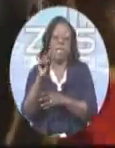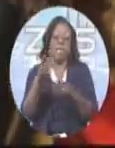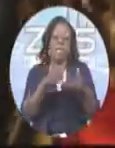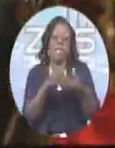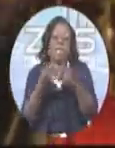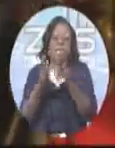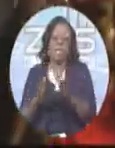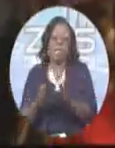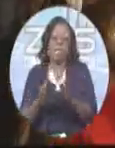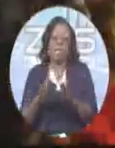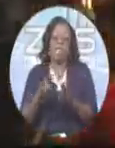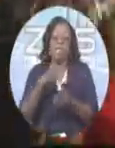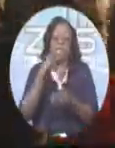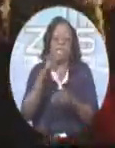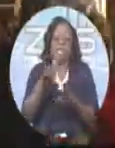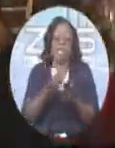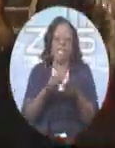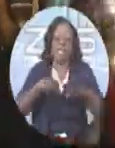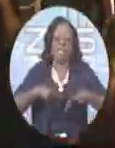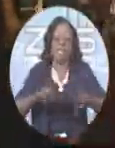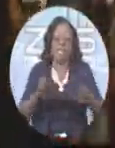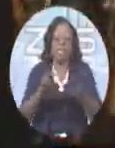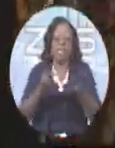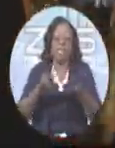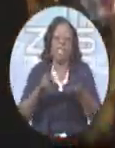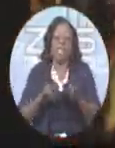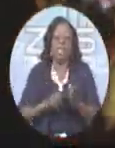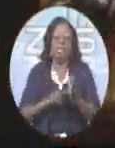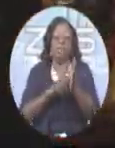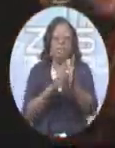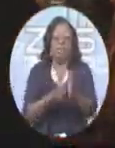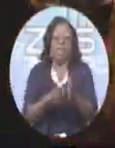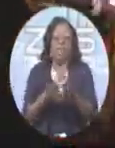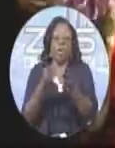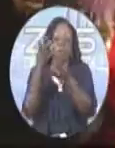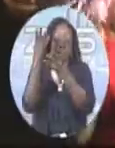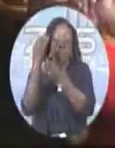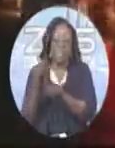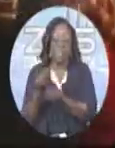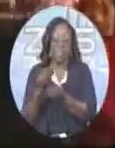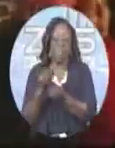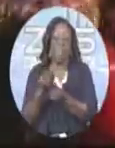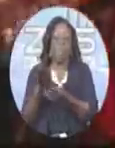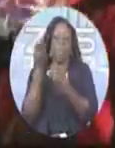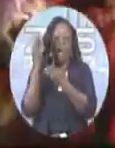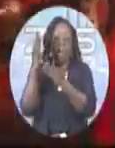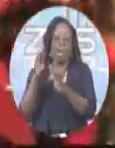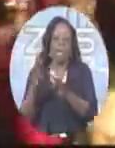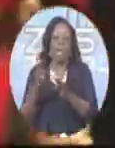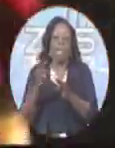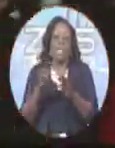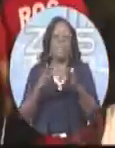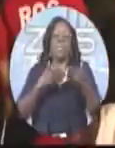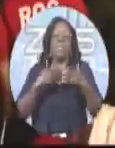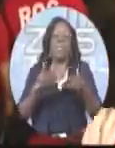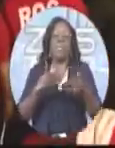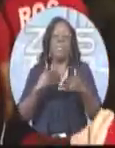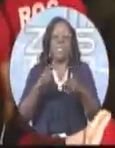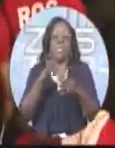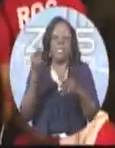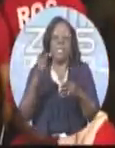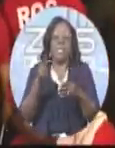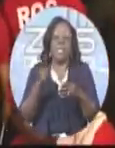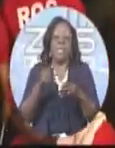Minnis issuing a statement saying the public disclosure of the Bahama deal is breathtaking in what he calls the brazen take of our country's